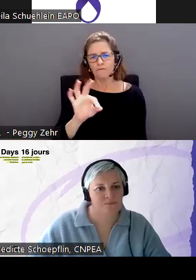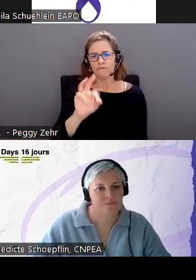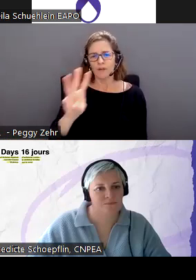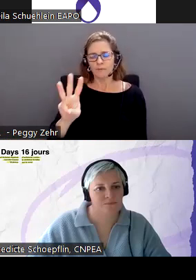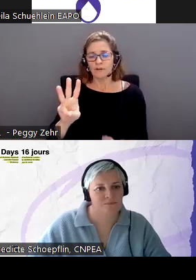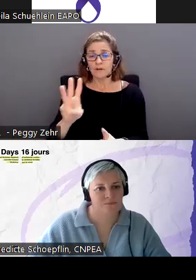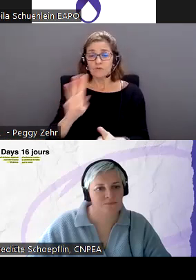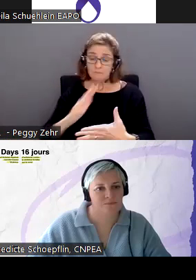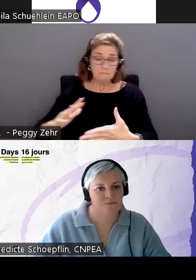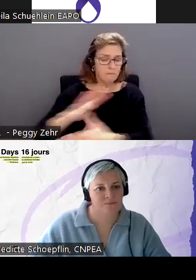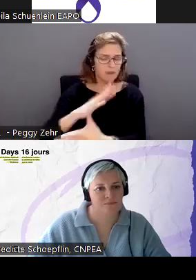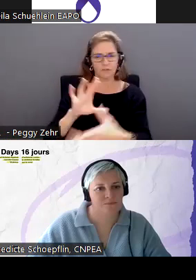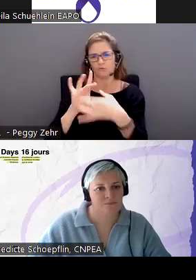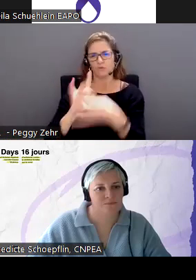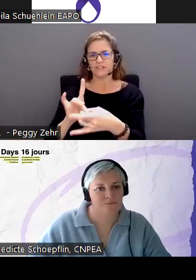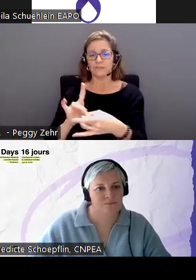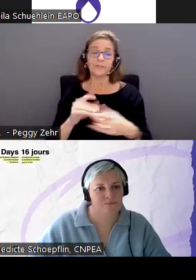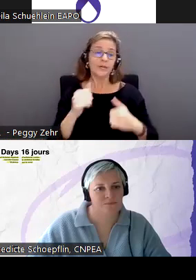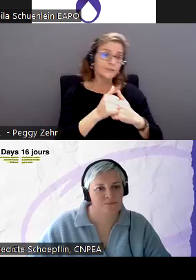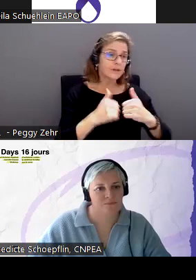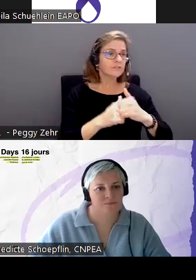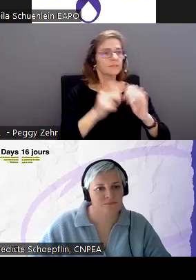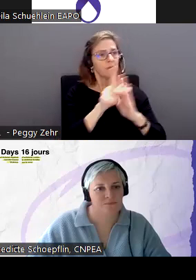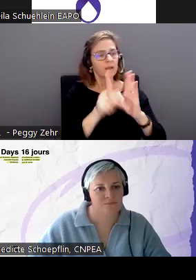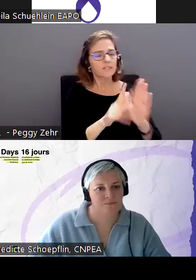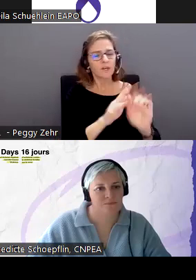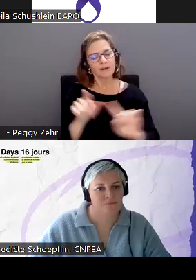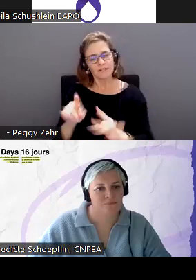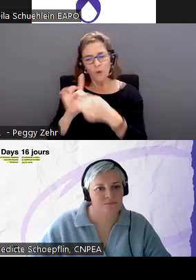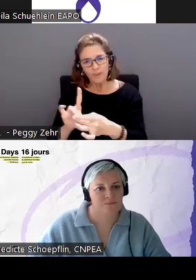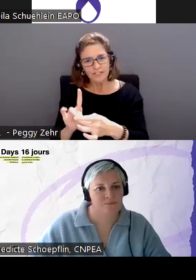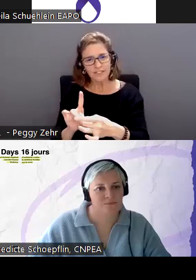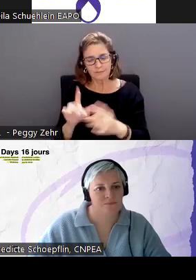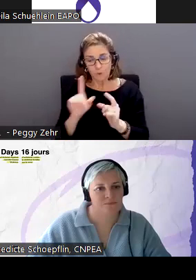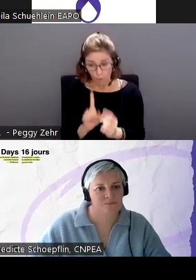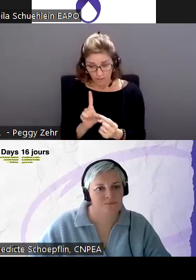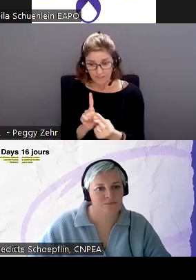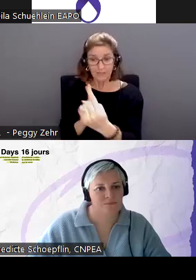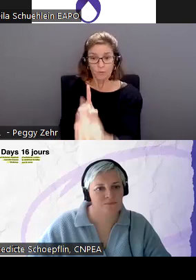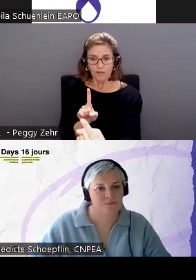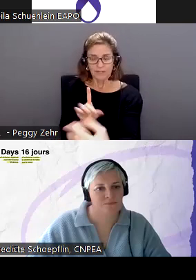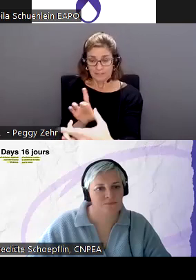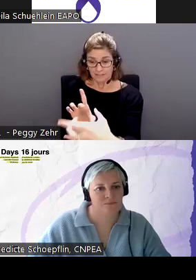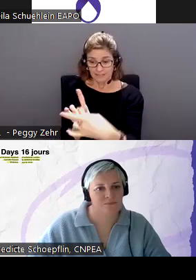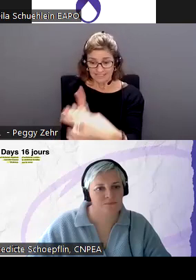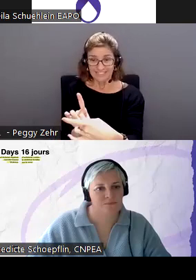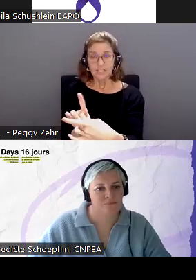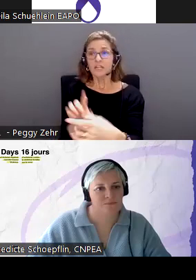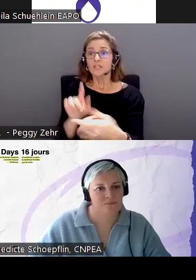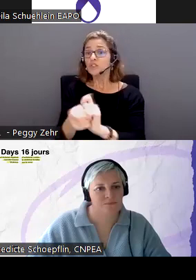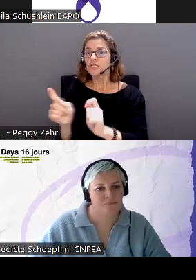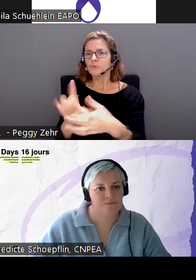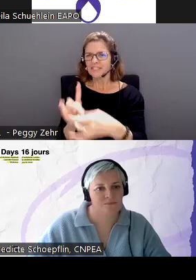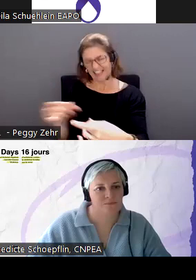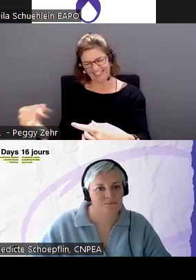And it's at the point of the encounter, one person and another, that change can really happen.